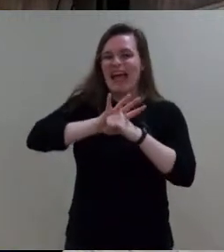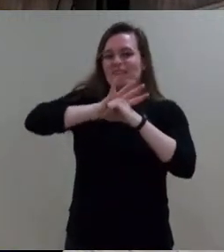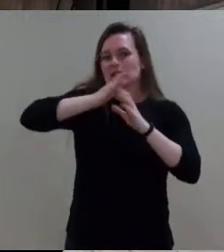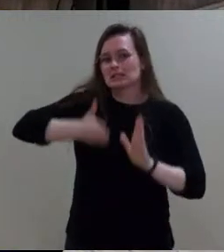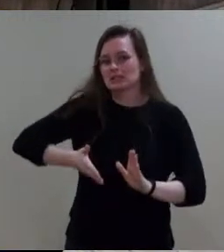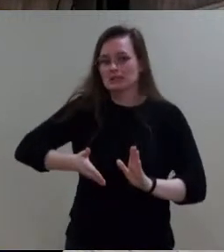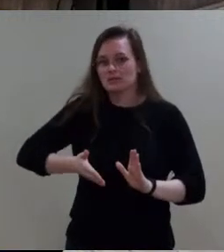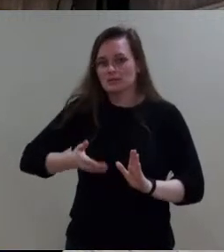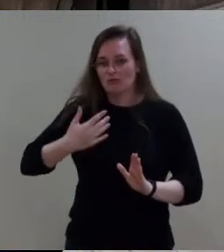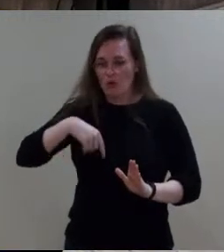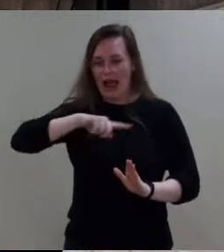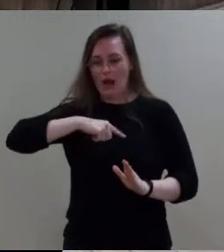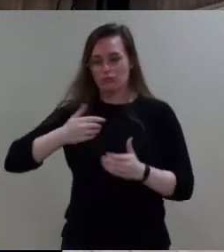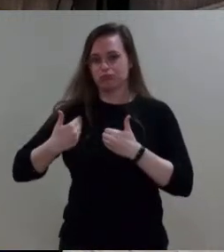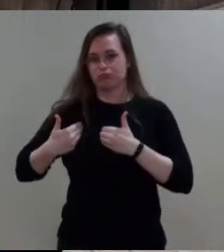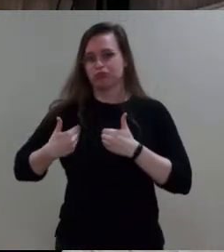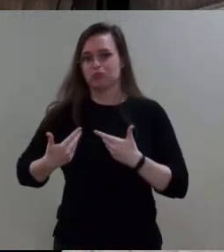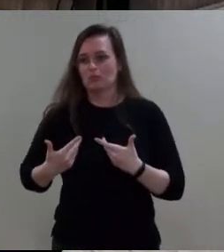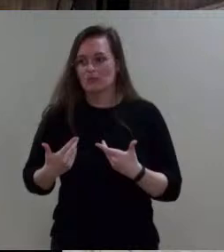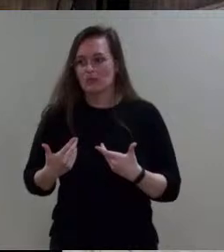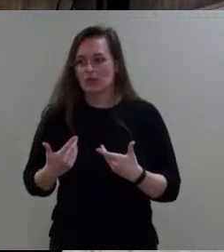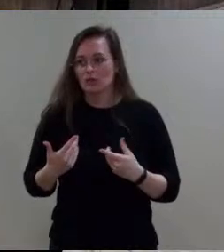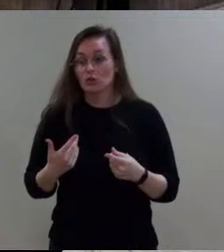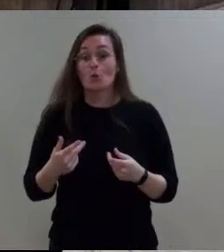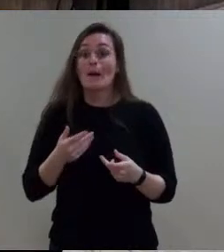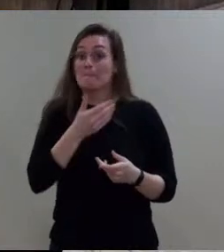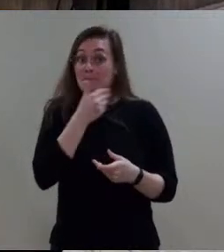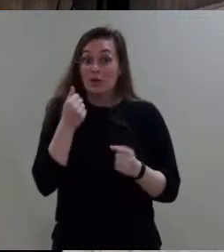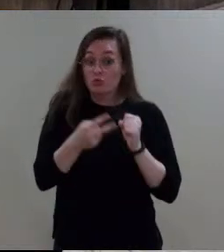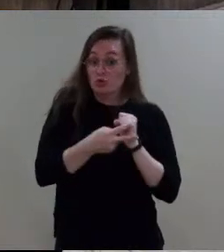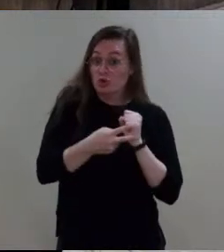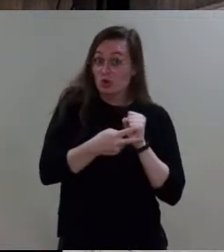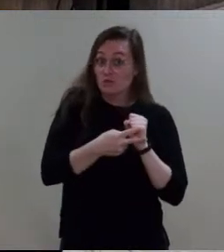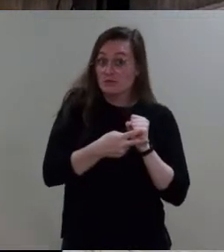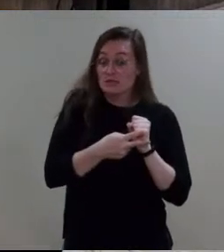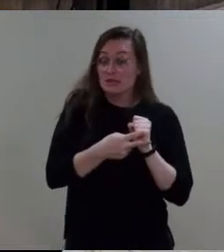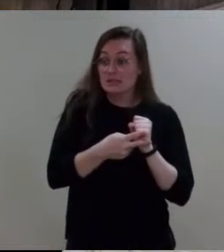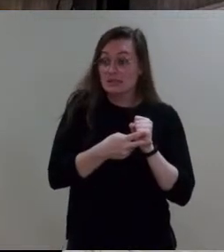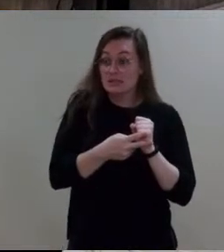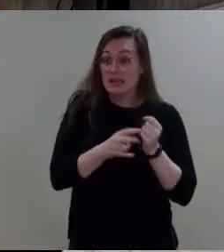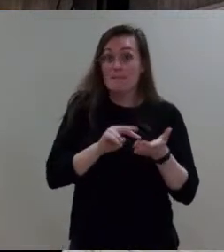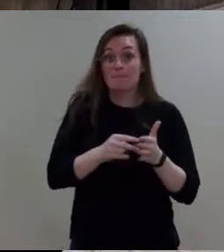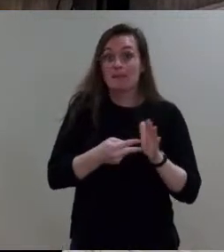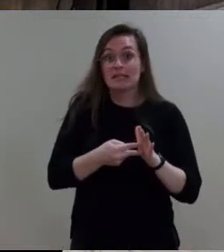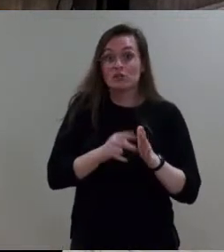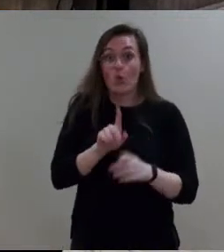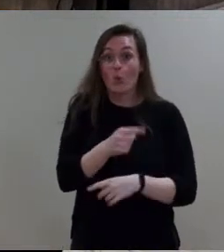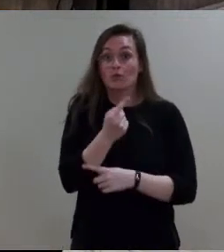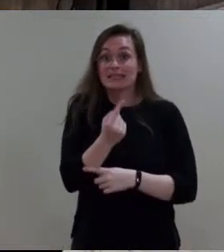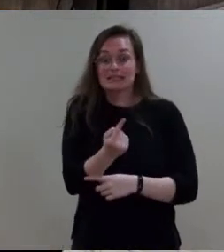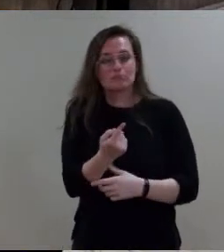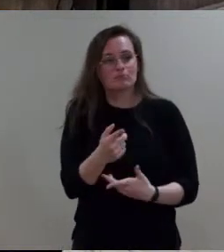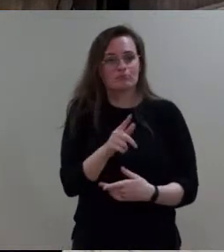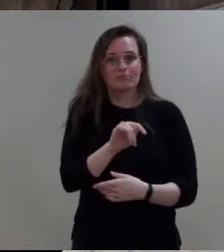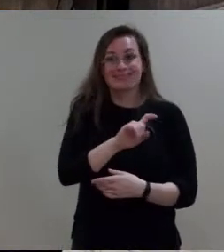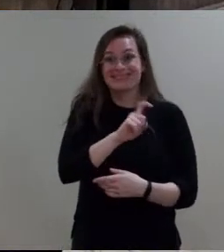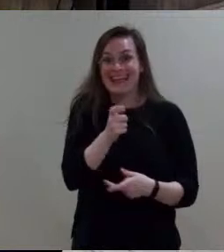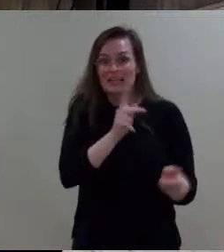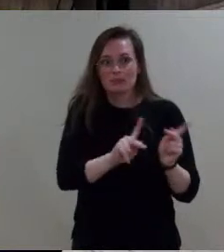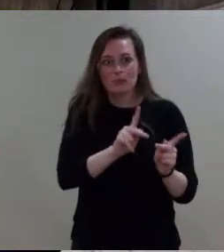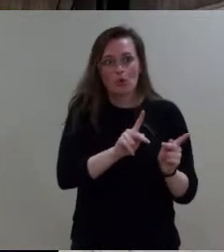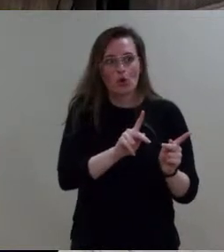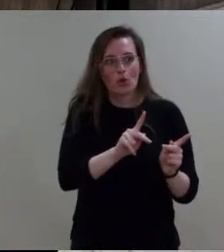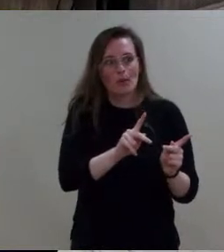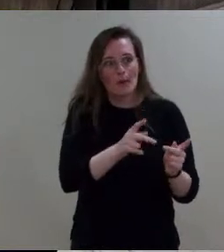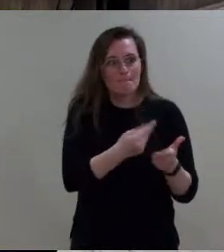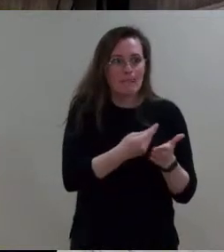into a better position with reserves is not just a one-way street of just taxing people into submission. Thank